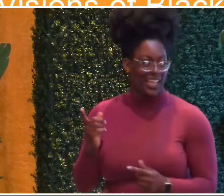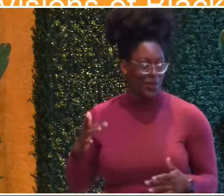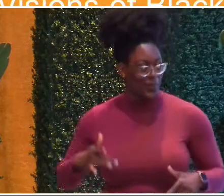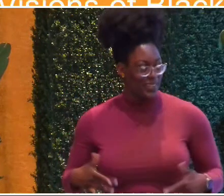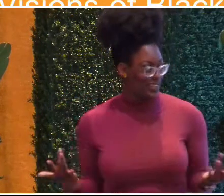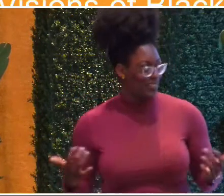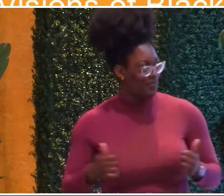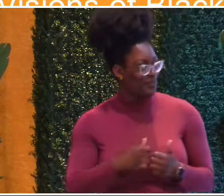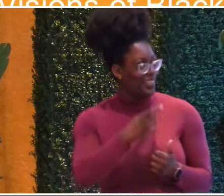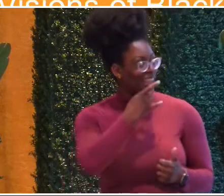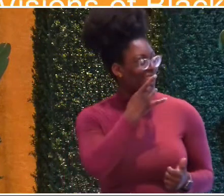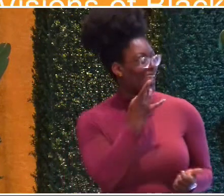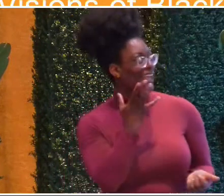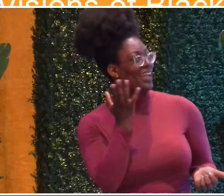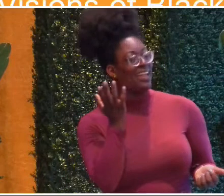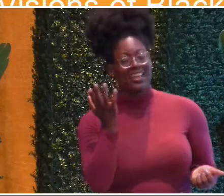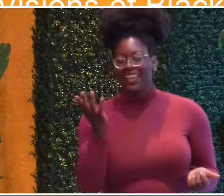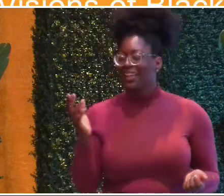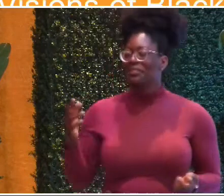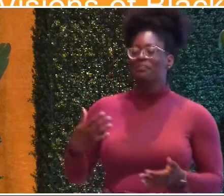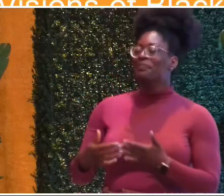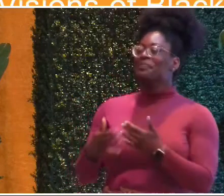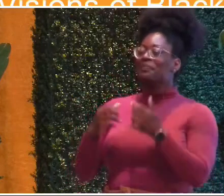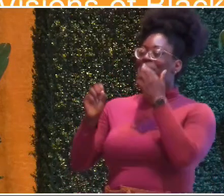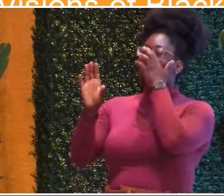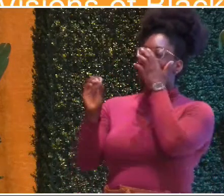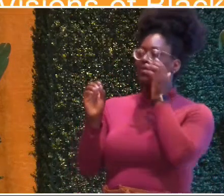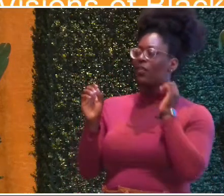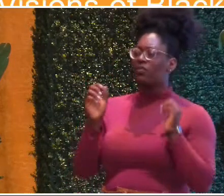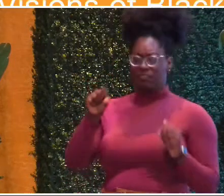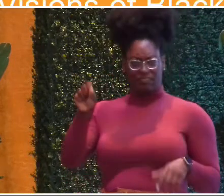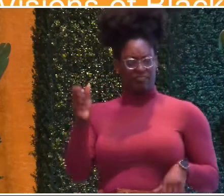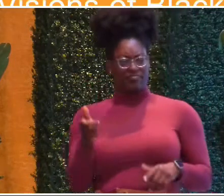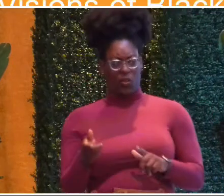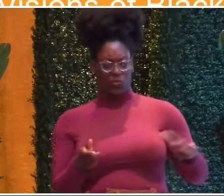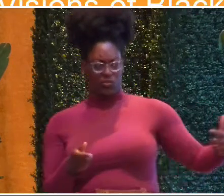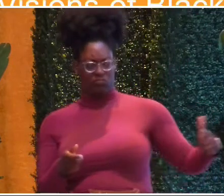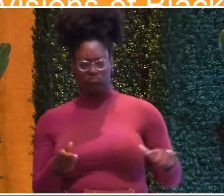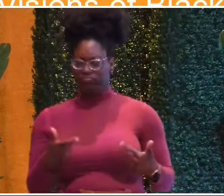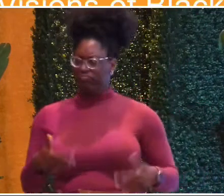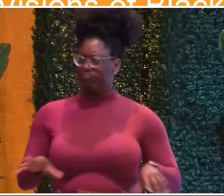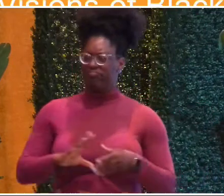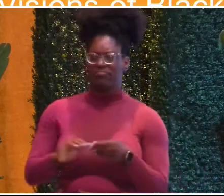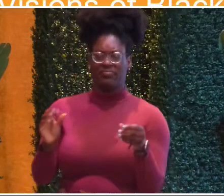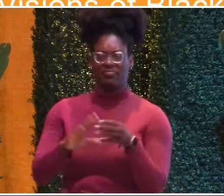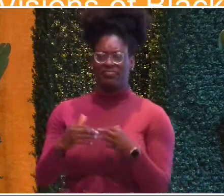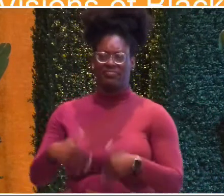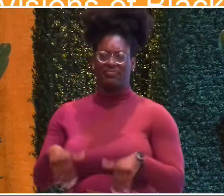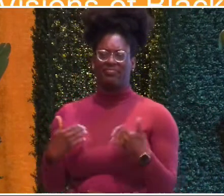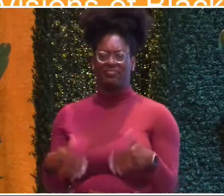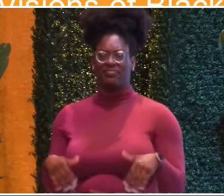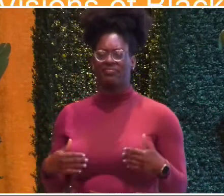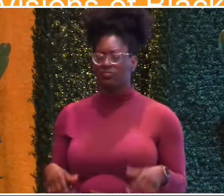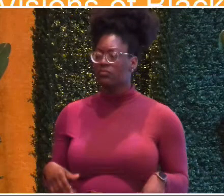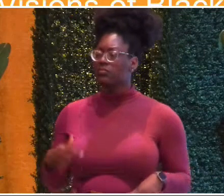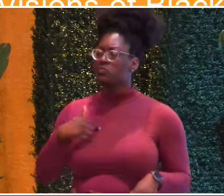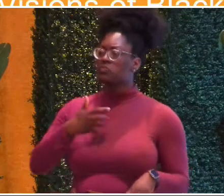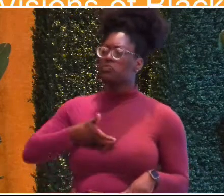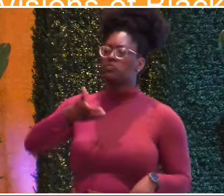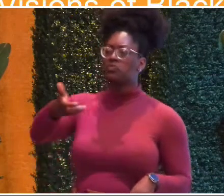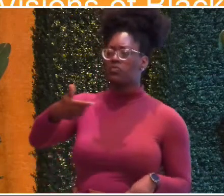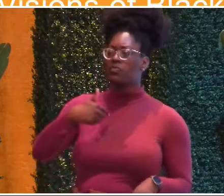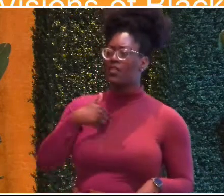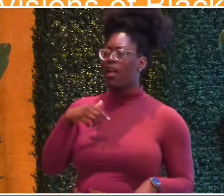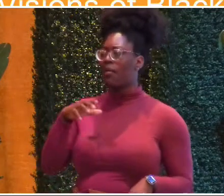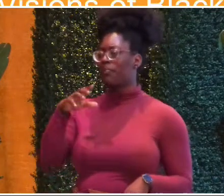y'all laid it all out. I guess what I can share is that as a Black trans woman from the South, from Augusta, Georgia,